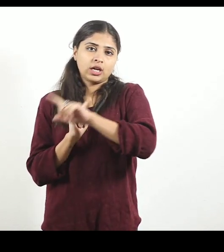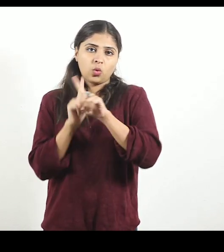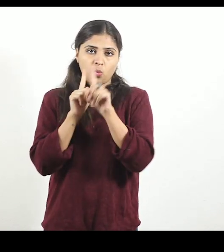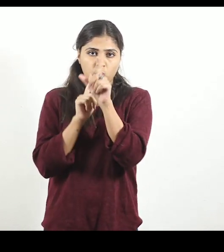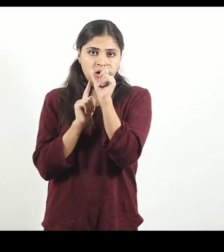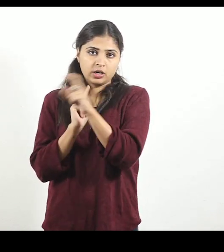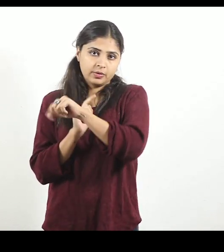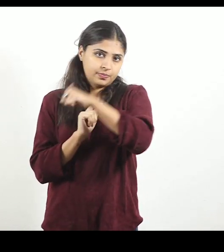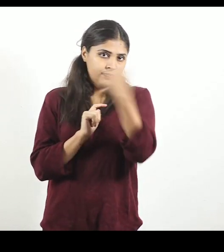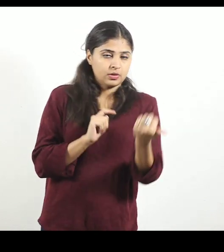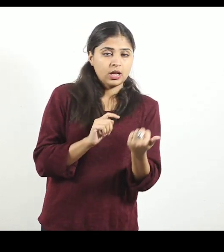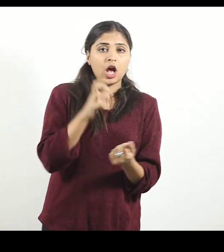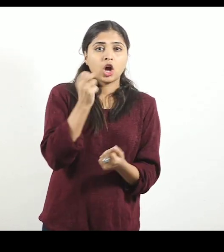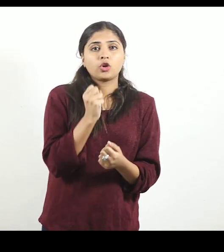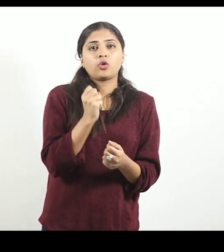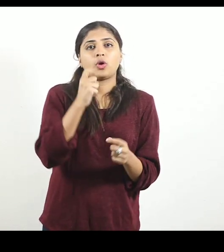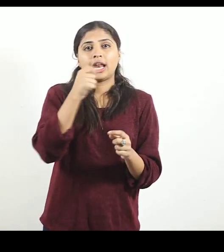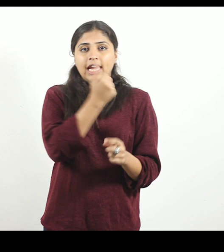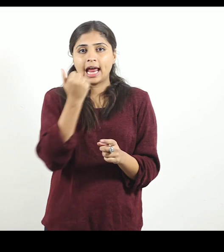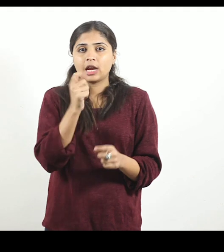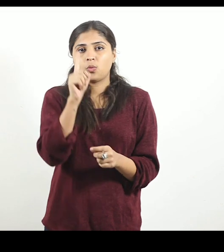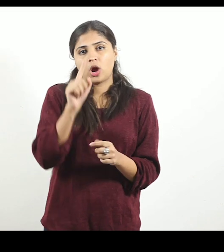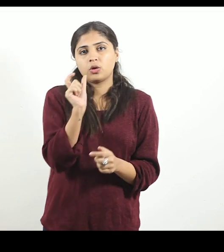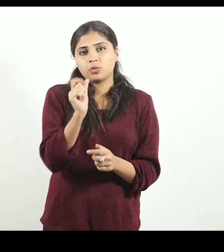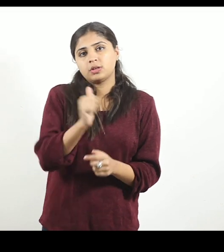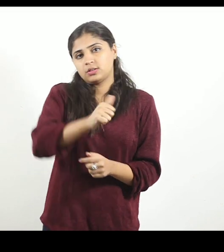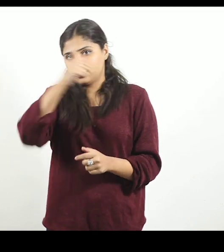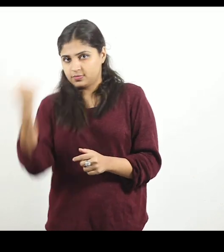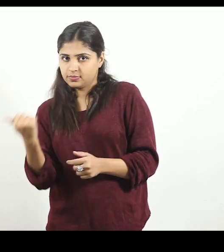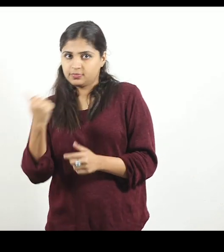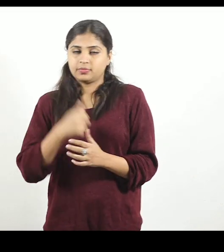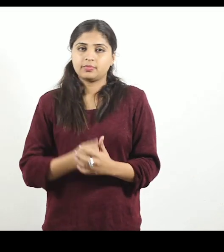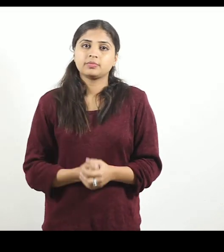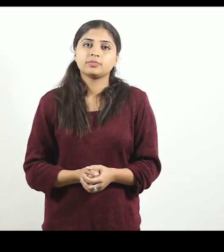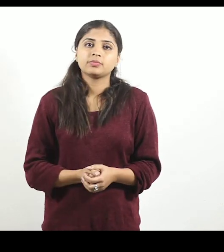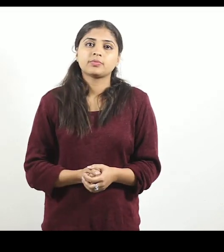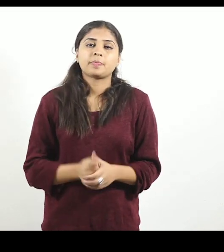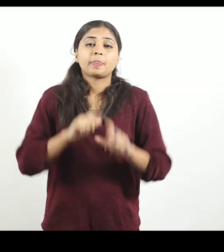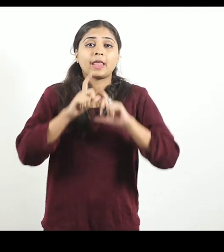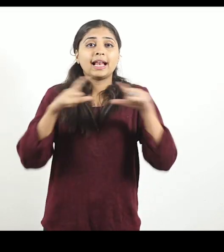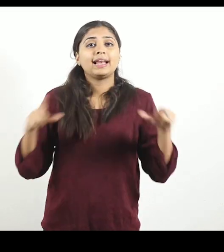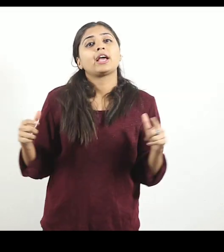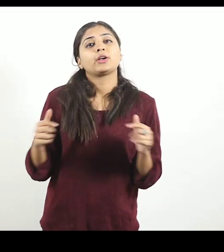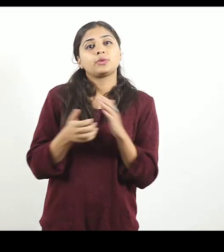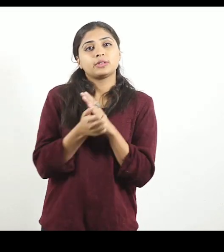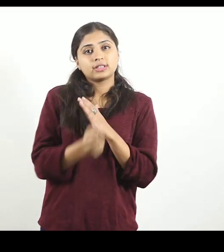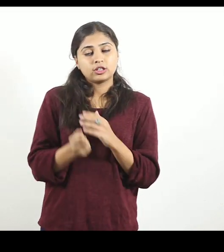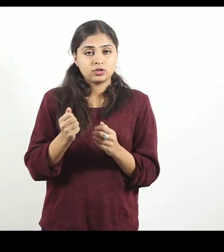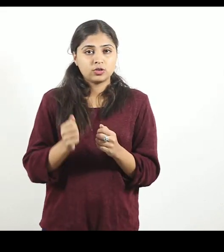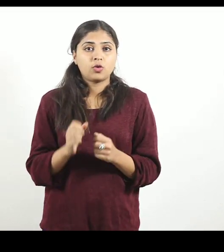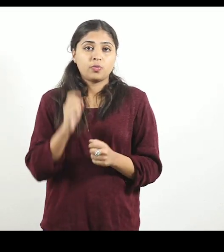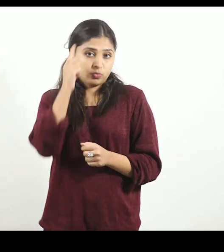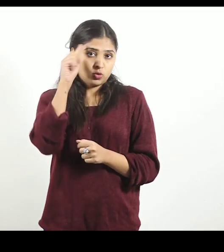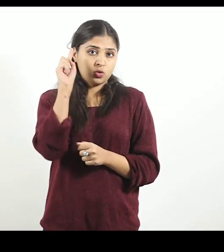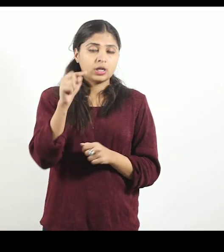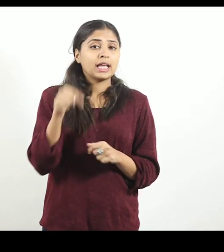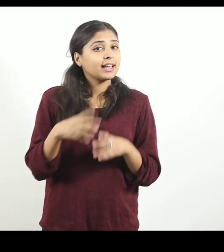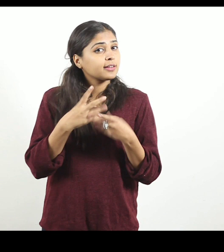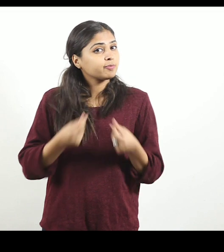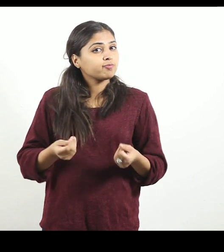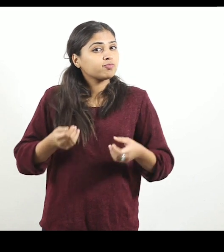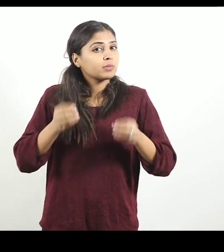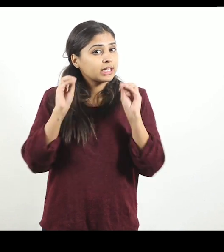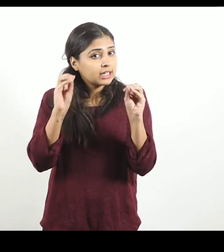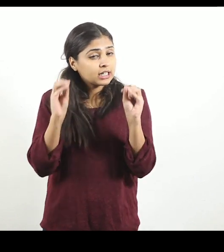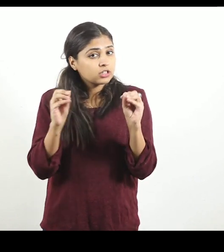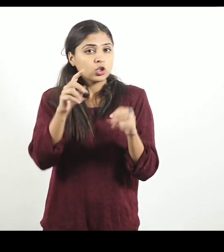left one word. Control plus right. Move right one word. Language skills. At the